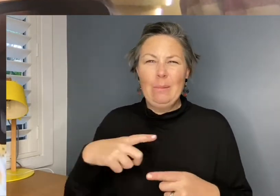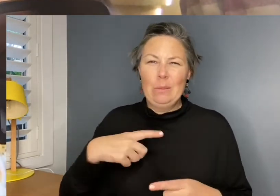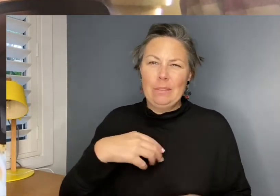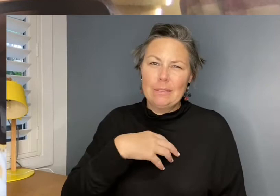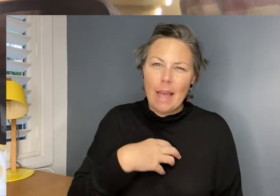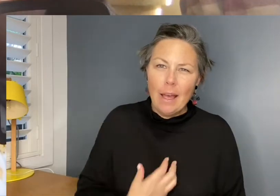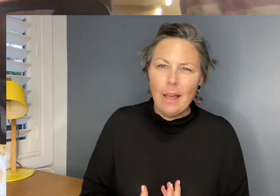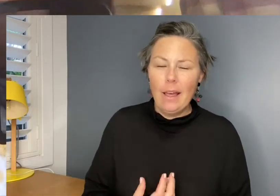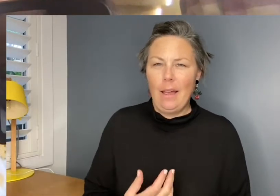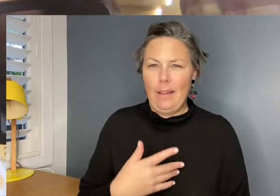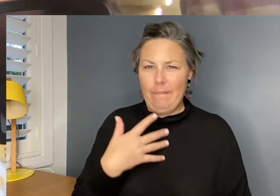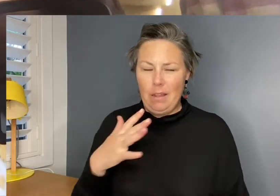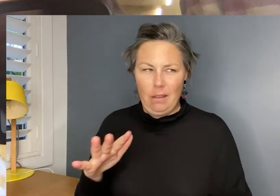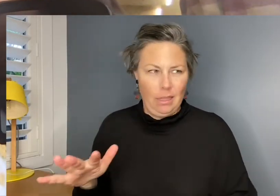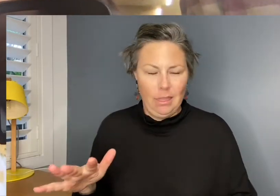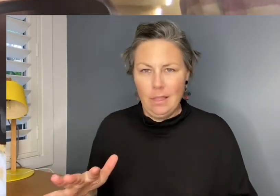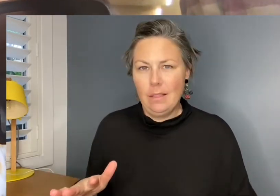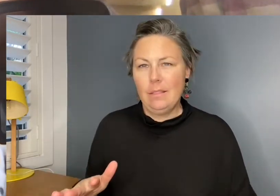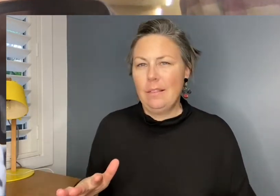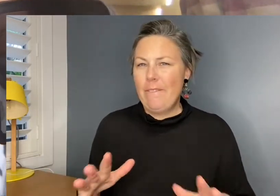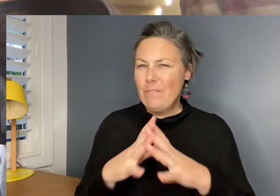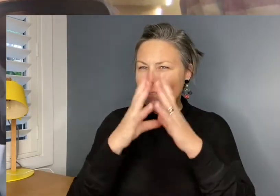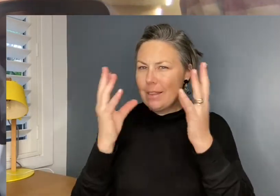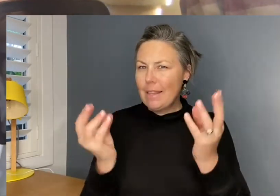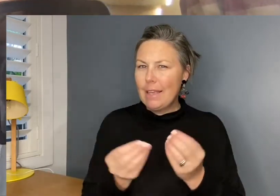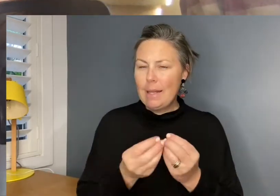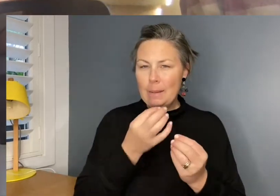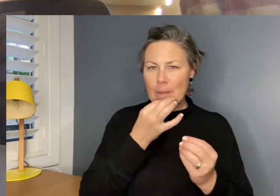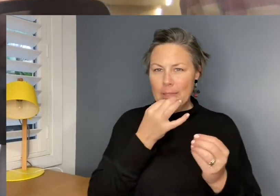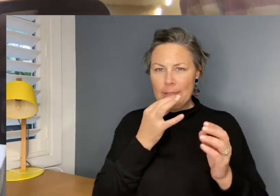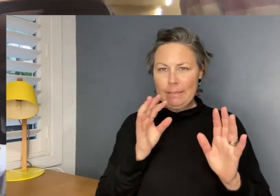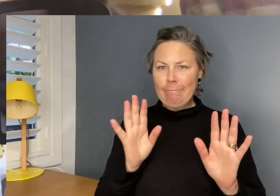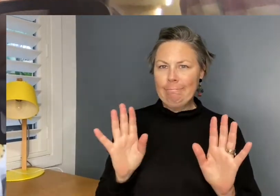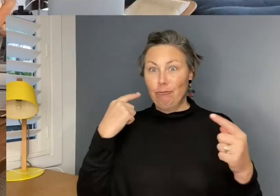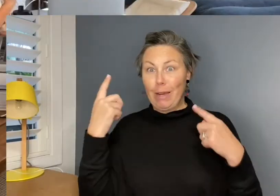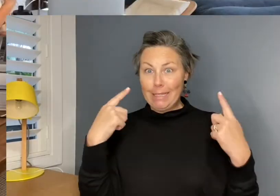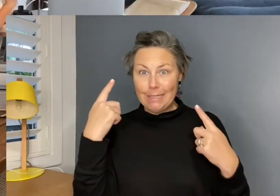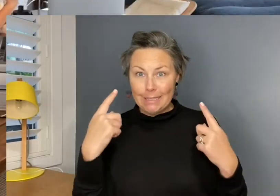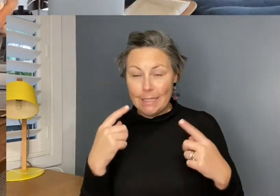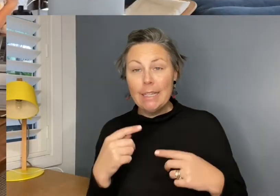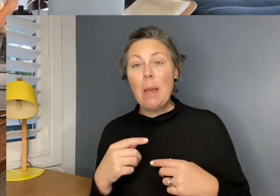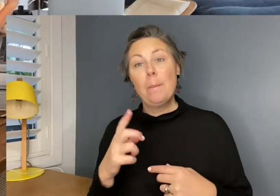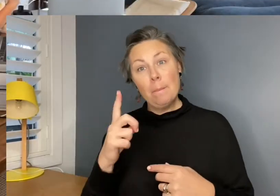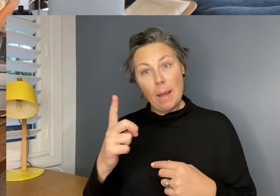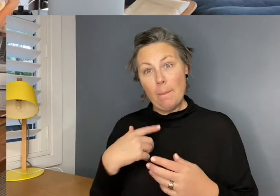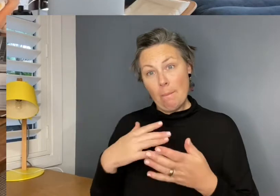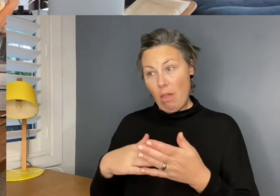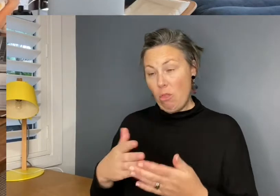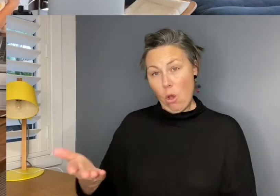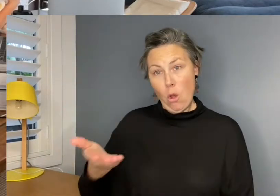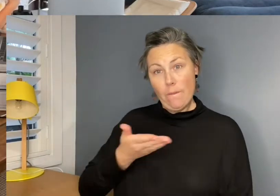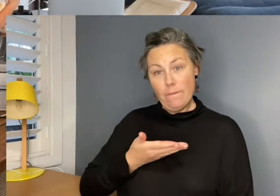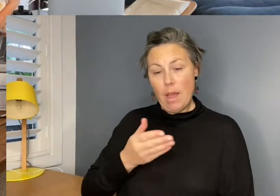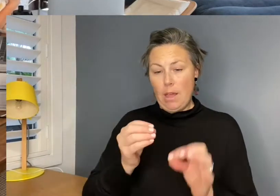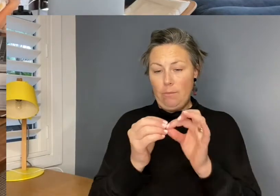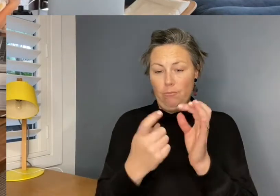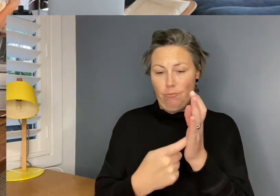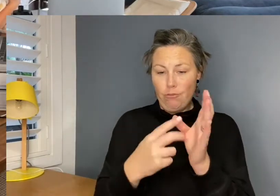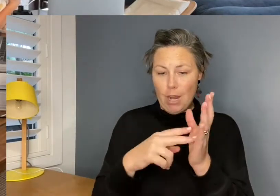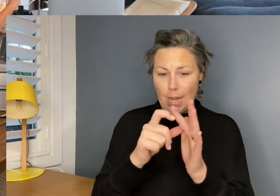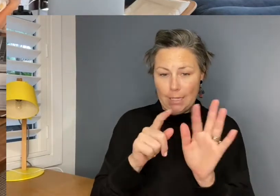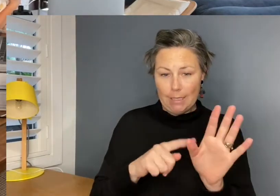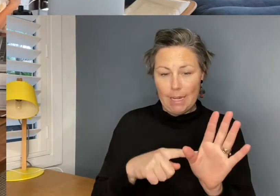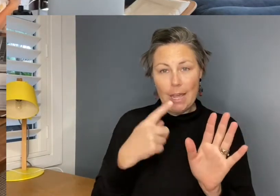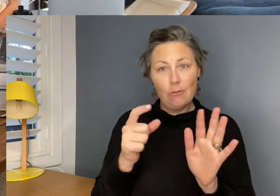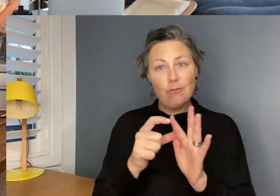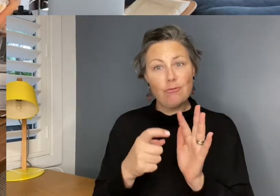feel all a bit sort of scattered and everything's, crazy for a few weeks. But she did offer me a brandy and dry and I so enjoyed